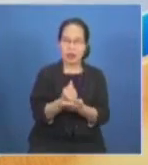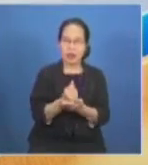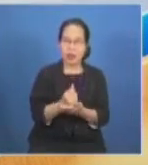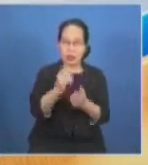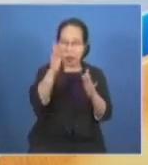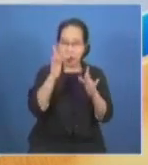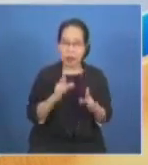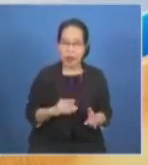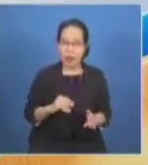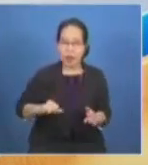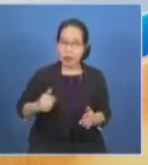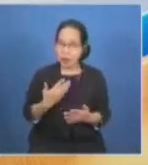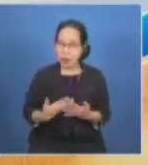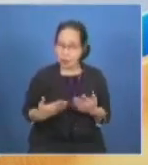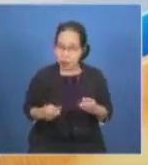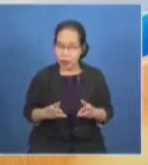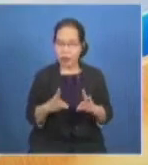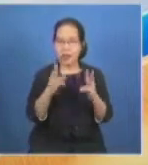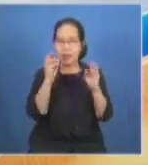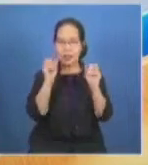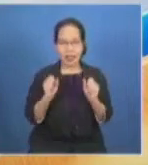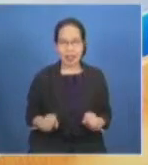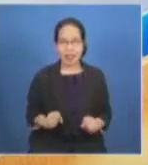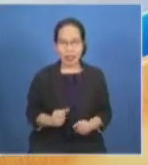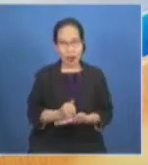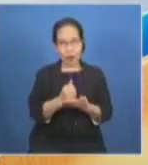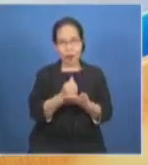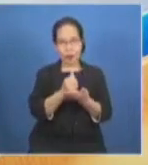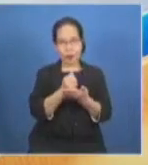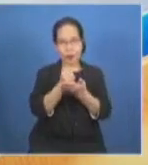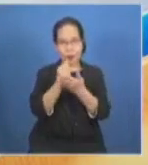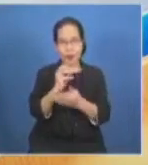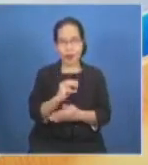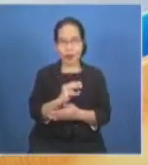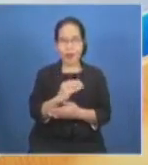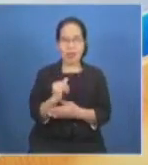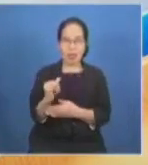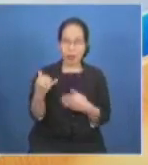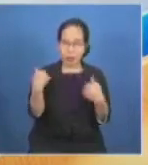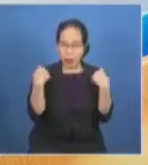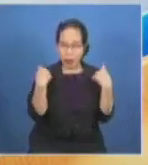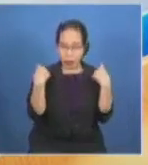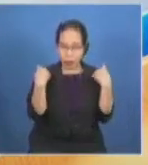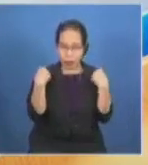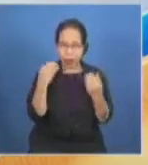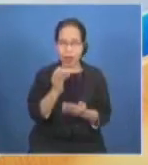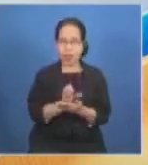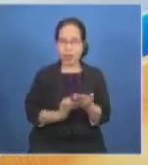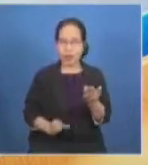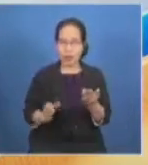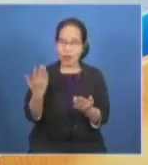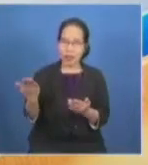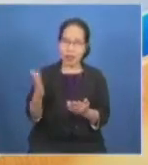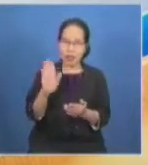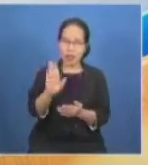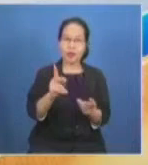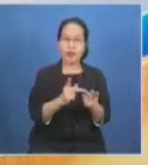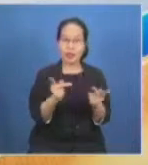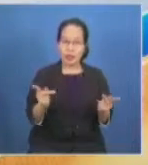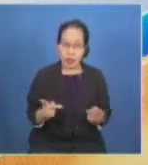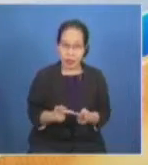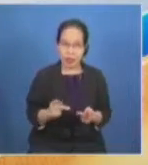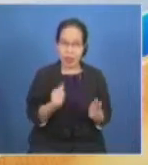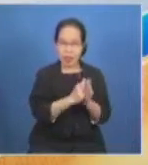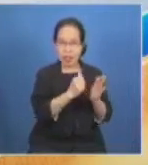you in whatever good thing and in whatever way we can be of help. MCGI has chapters in